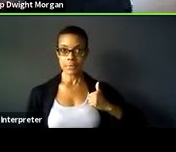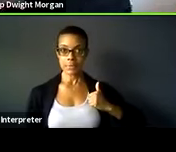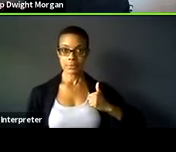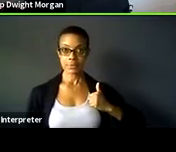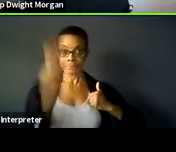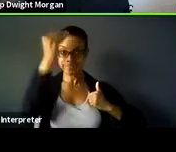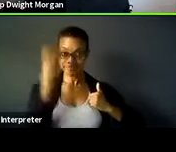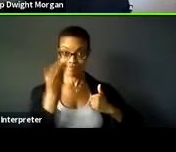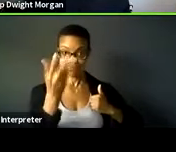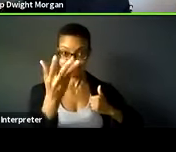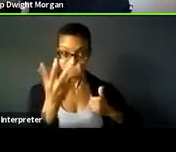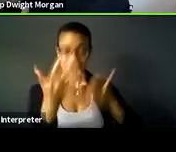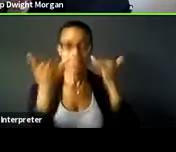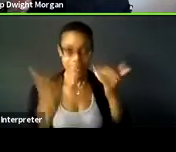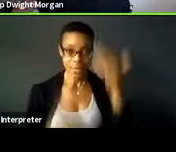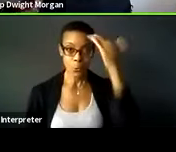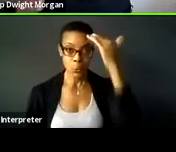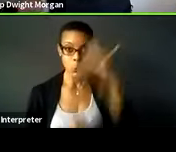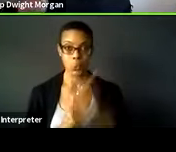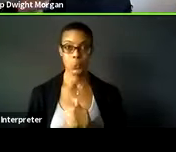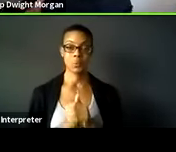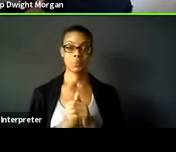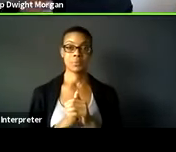know. Visit